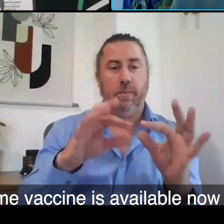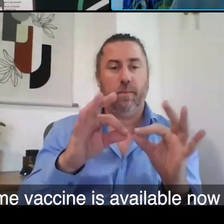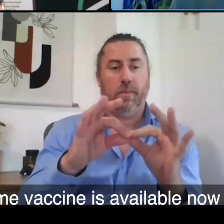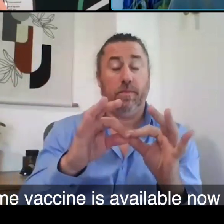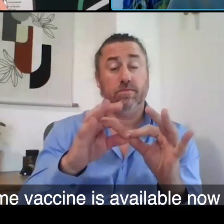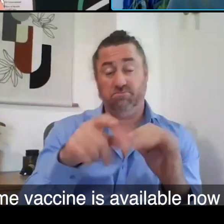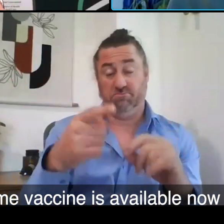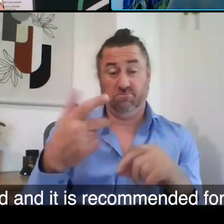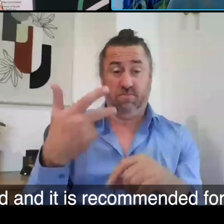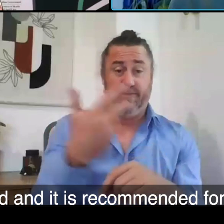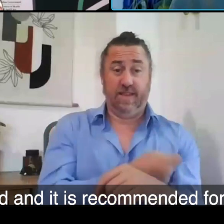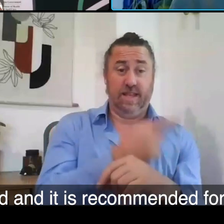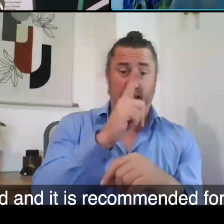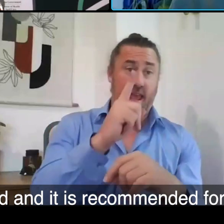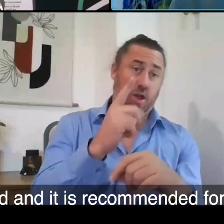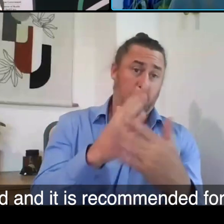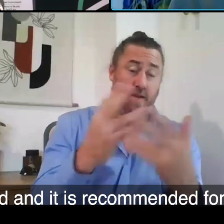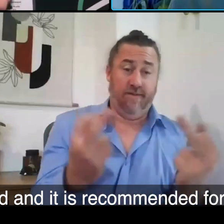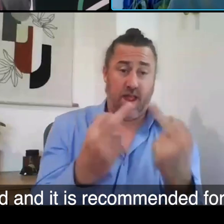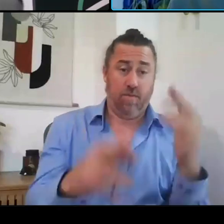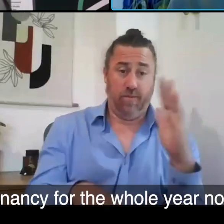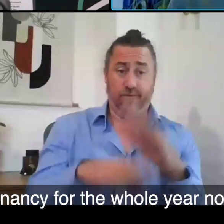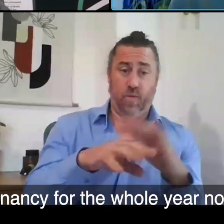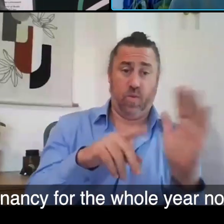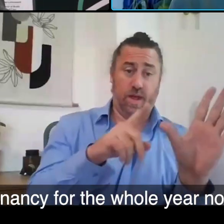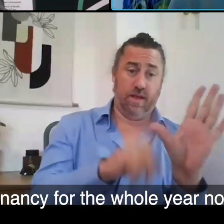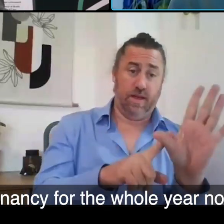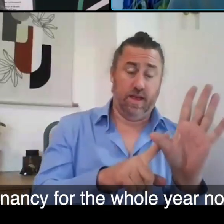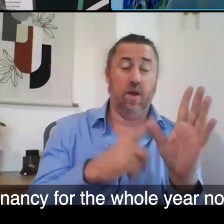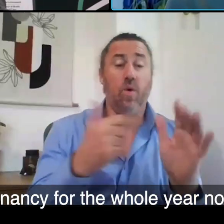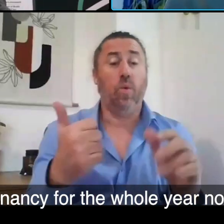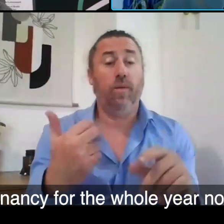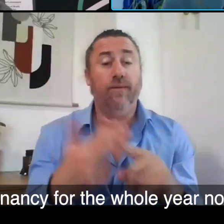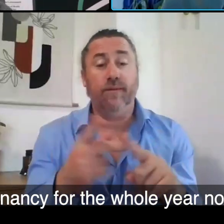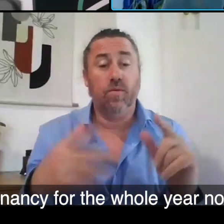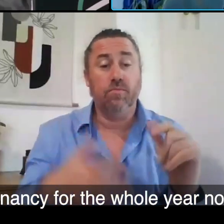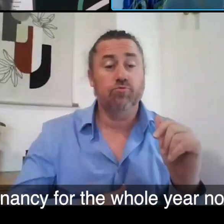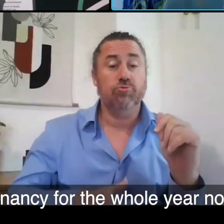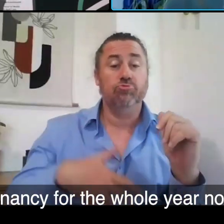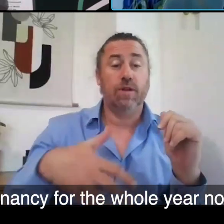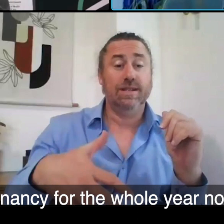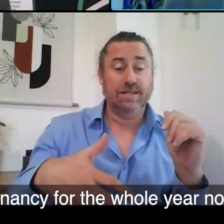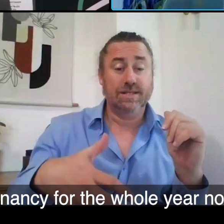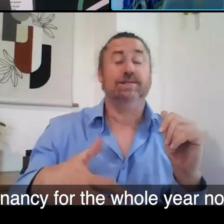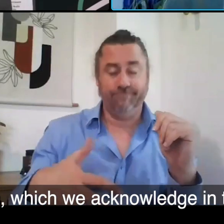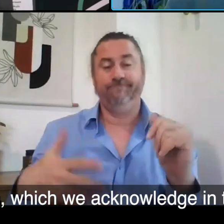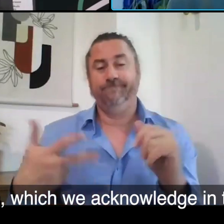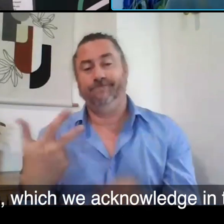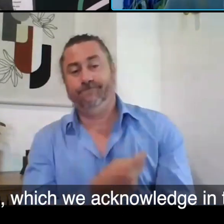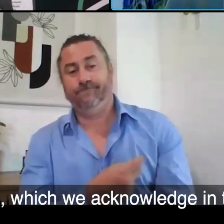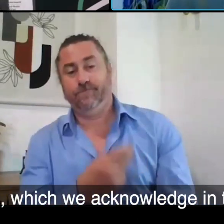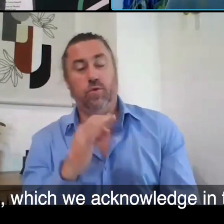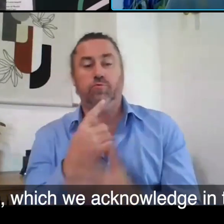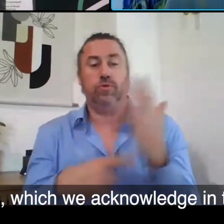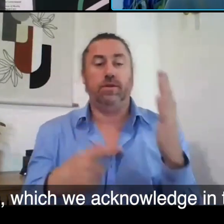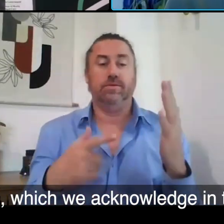is available now the whole year round, and it is recommended, for example, during pregnancy for the whole year, not just in the peak